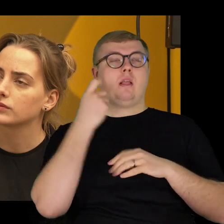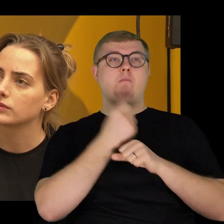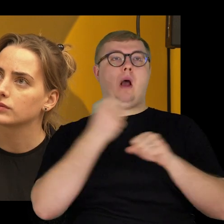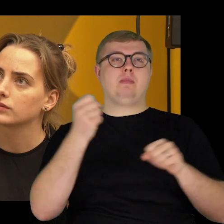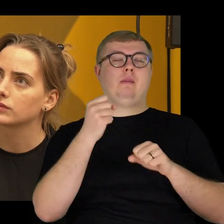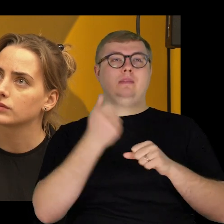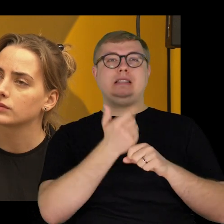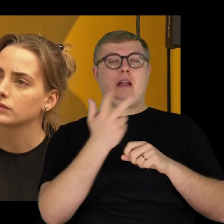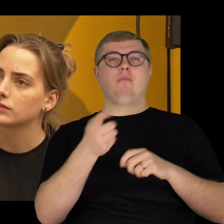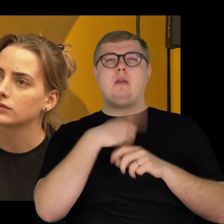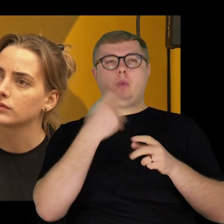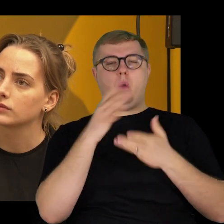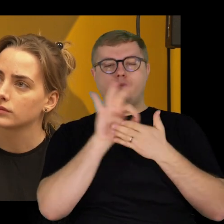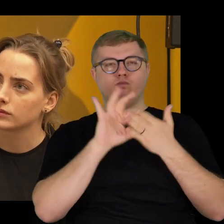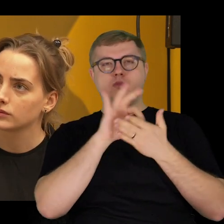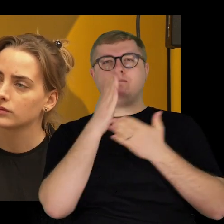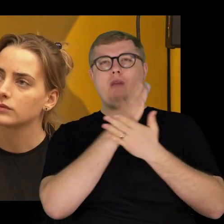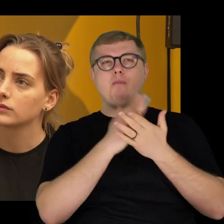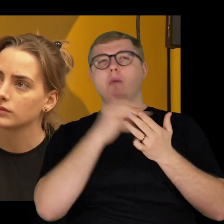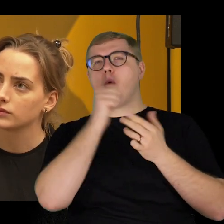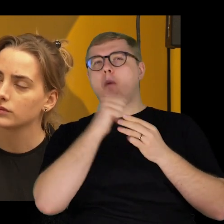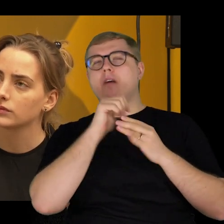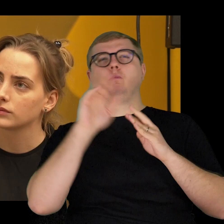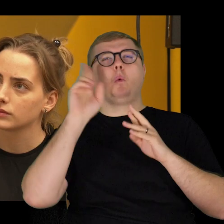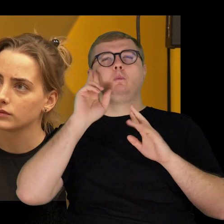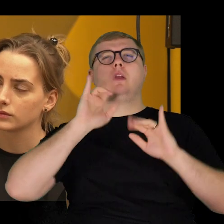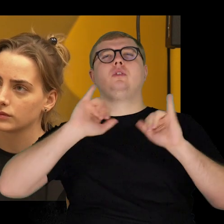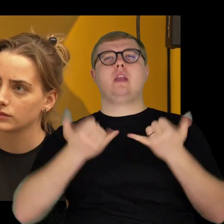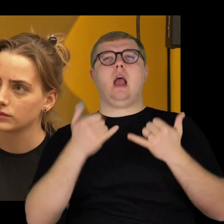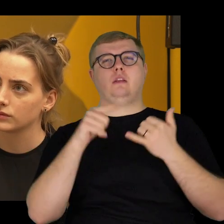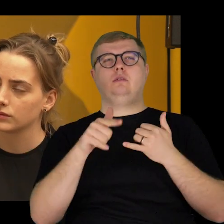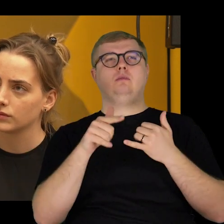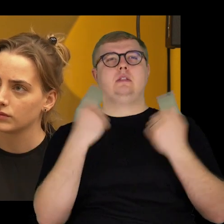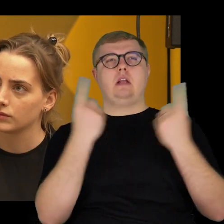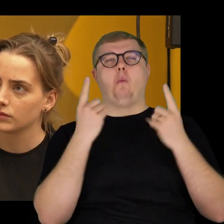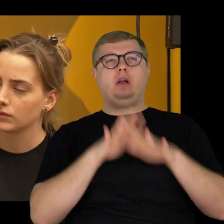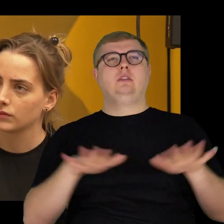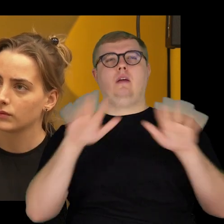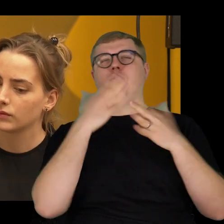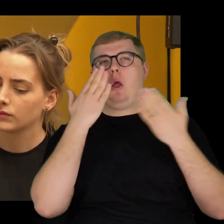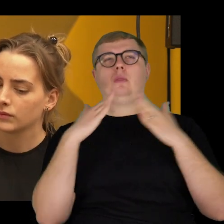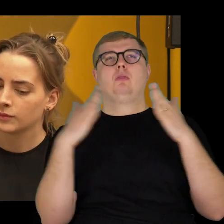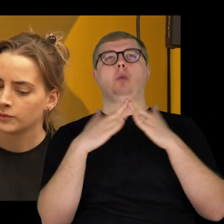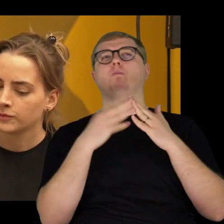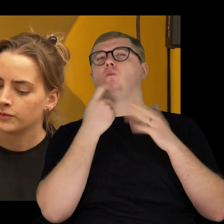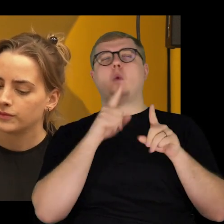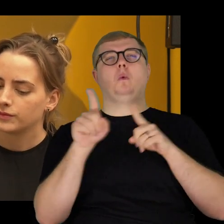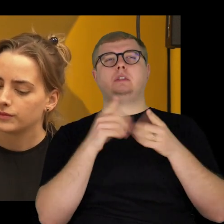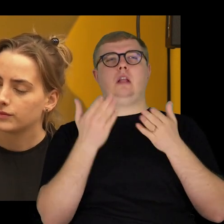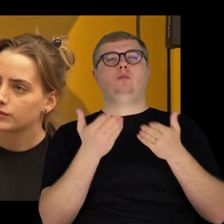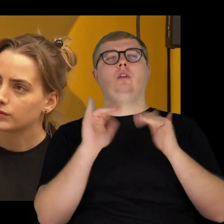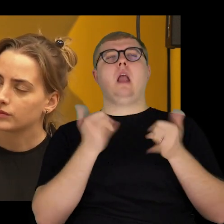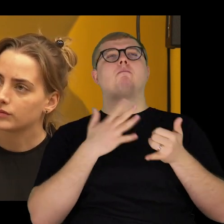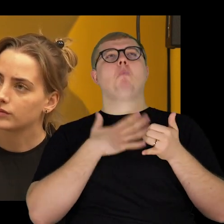series. We drew some mapping and we tried to really understand, okay, how is actually the home and this feeling